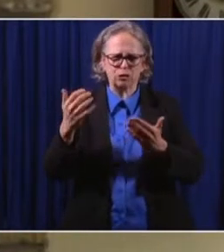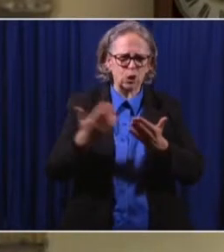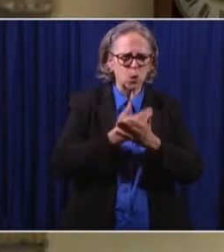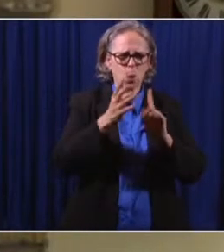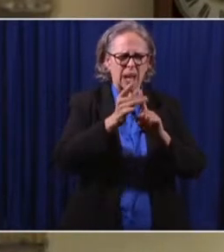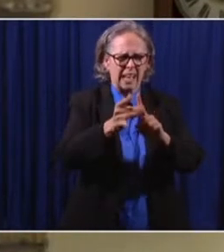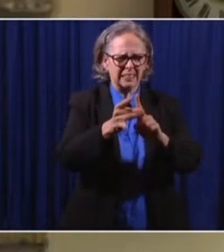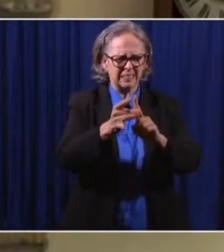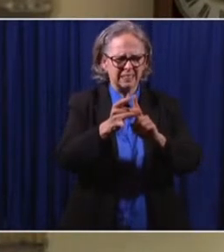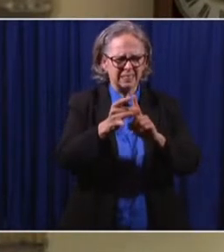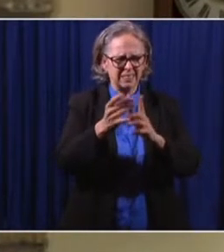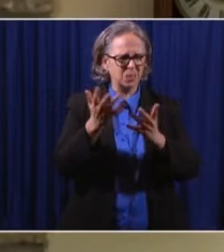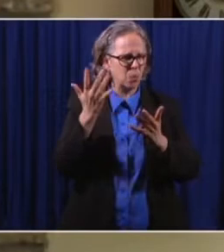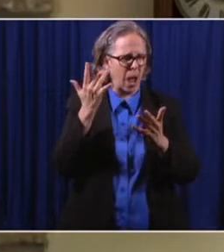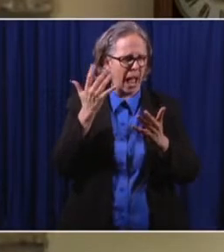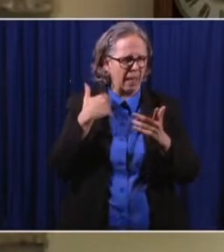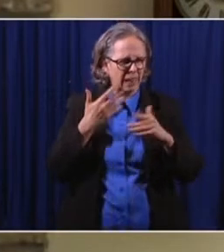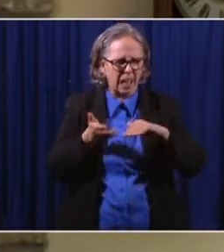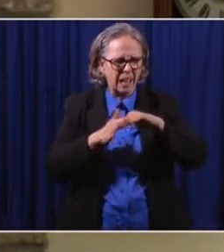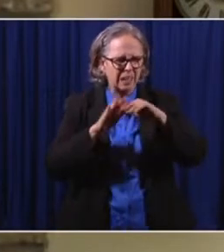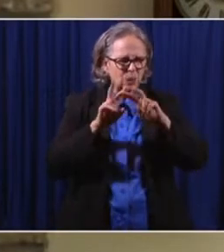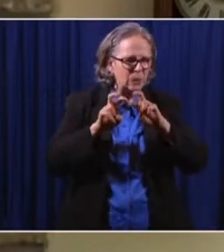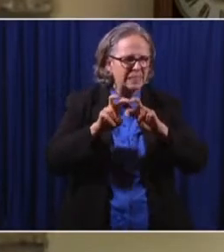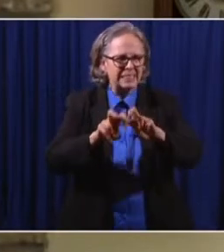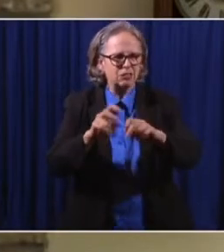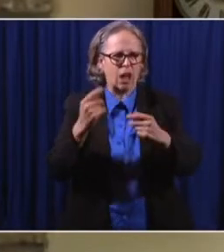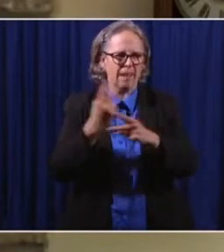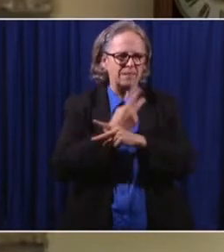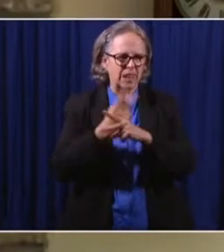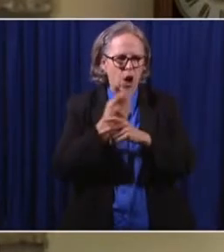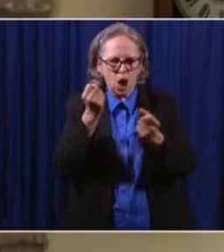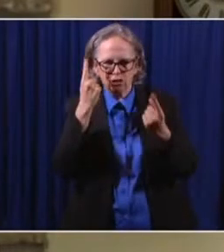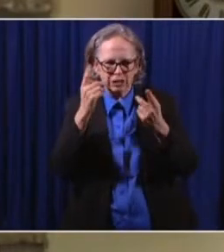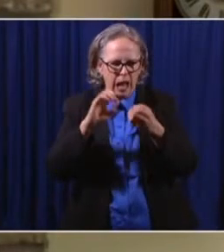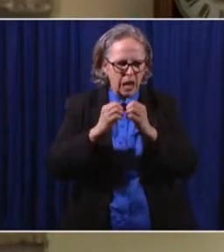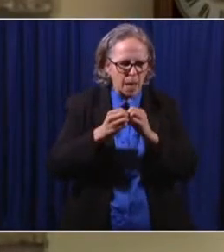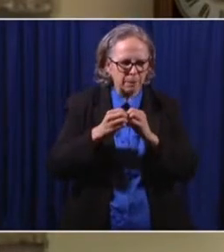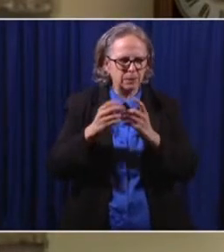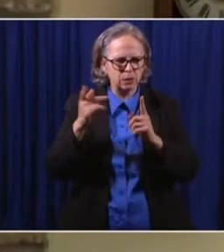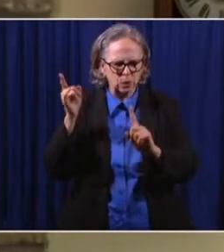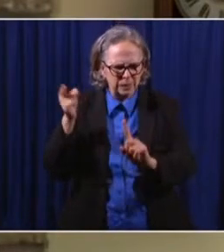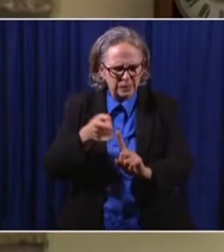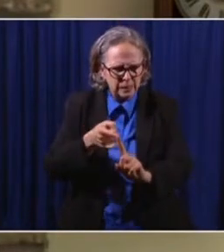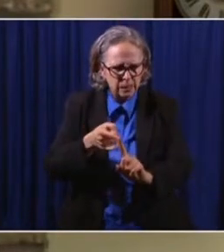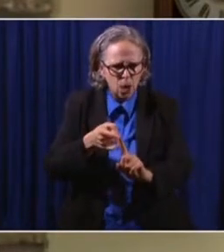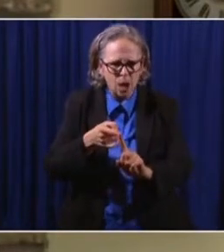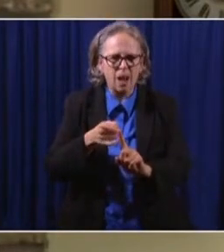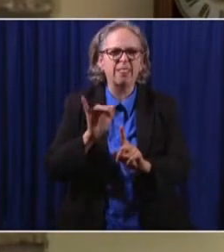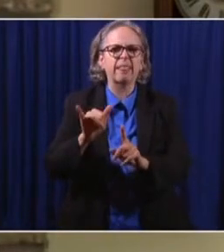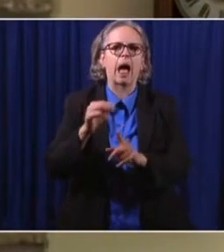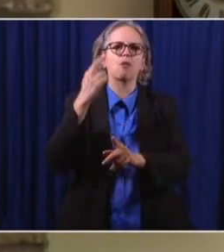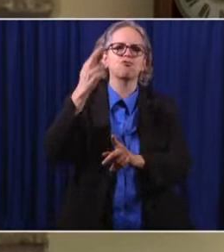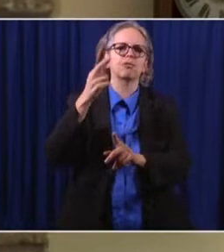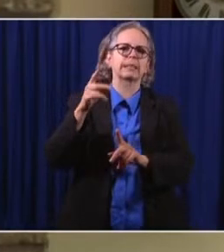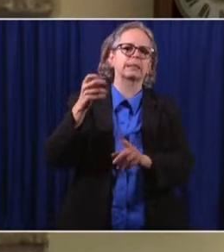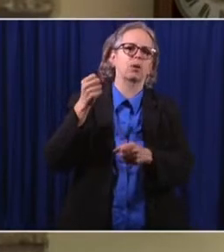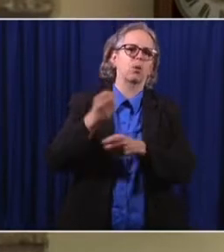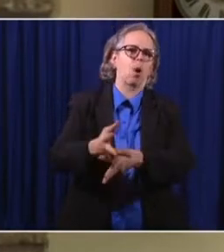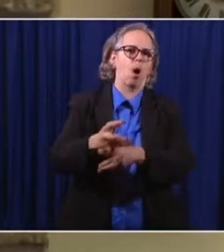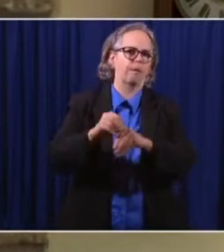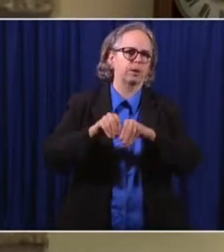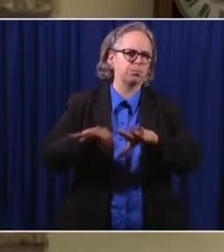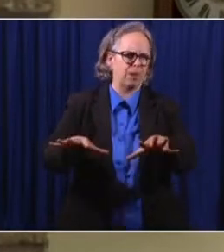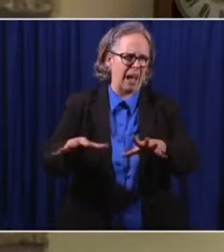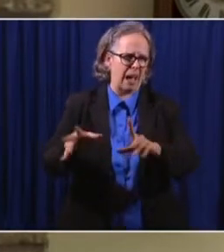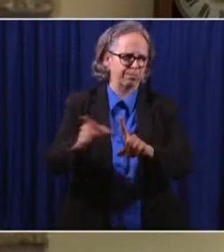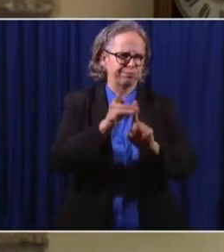That's not good. We try to at least understand it and drill down and figure it out. But even then, it's not